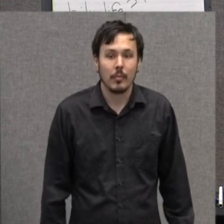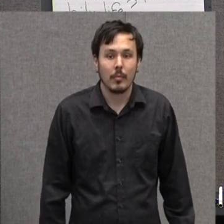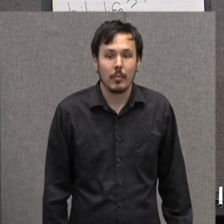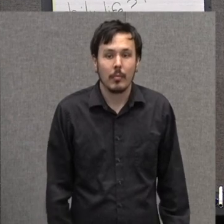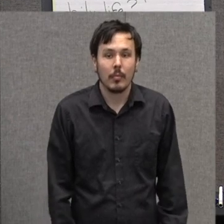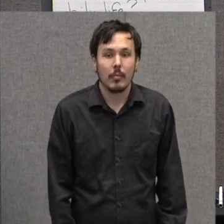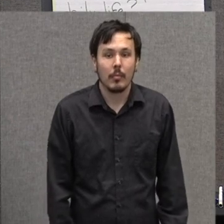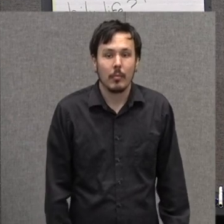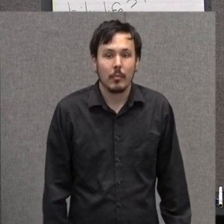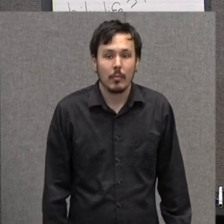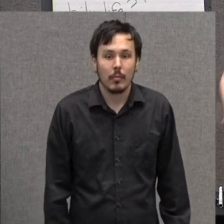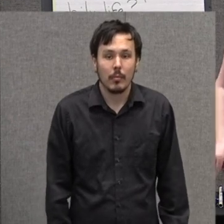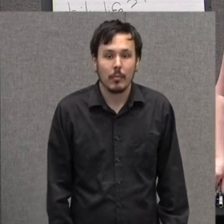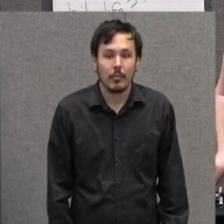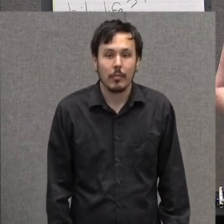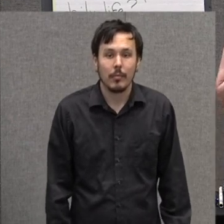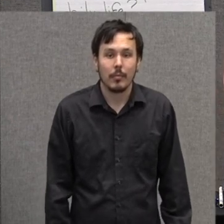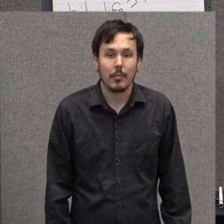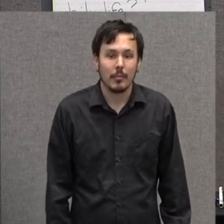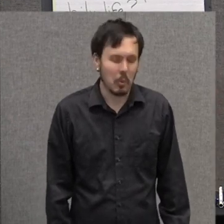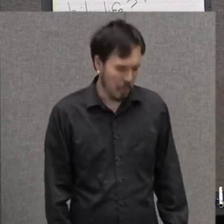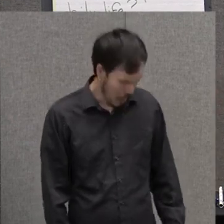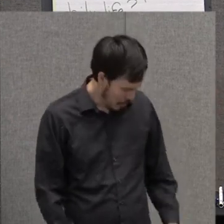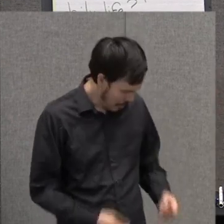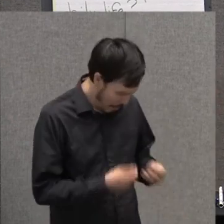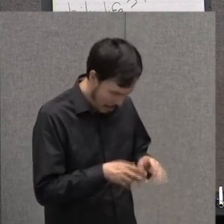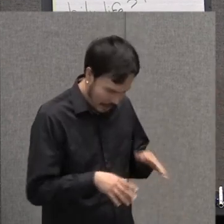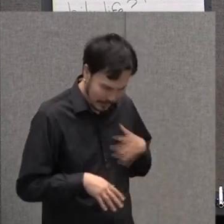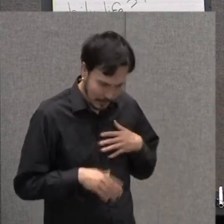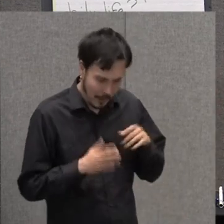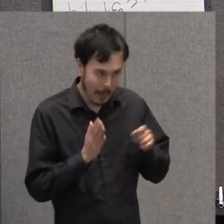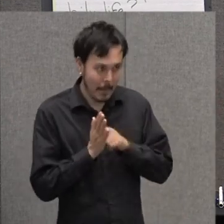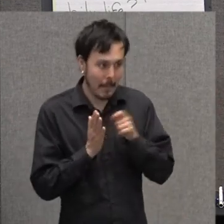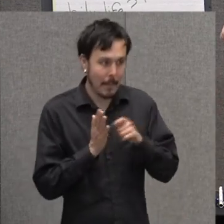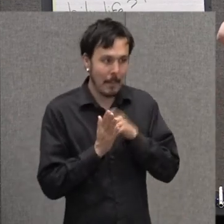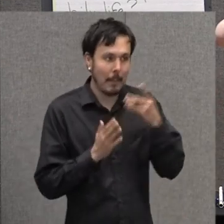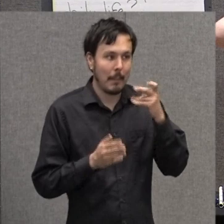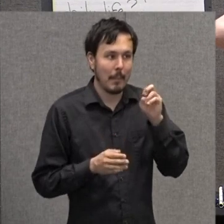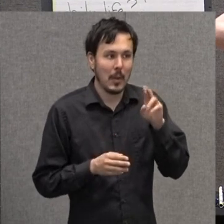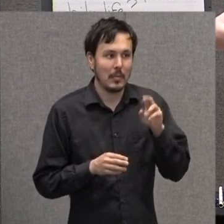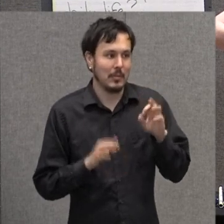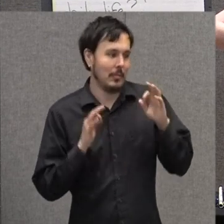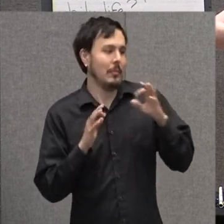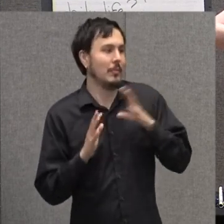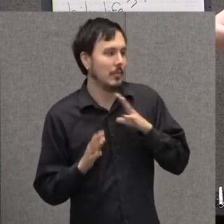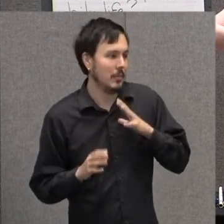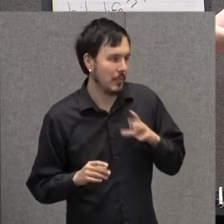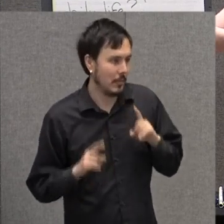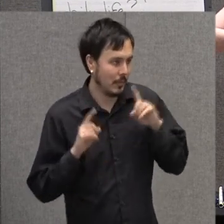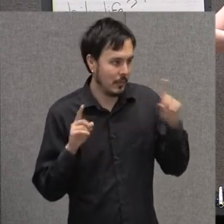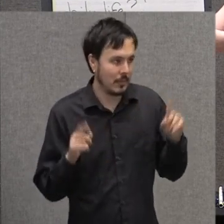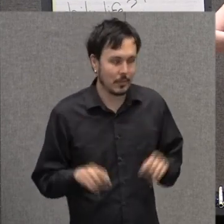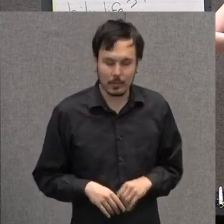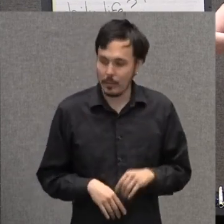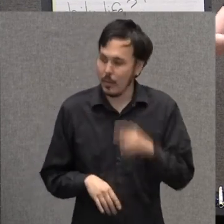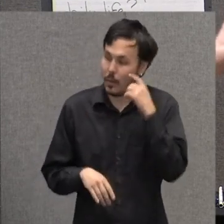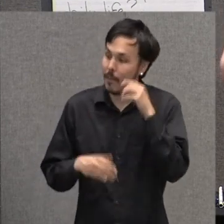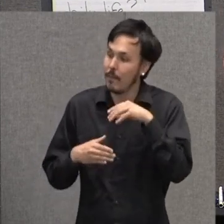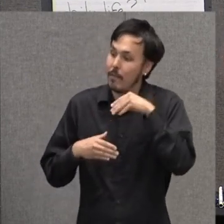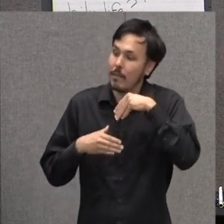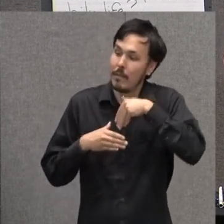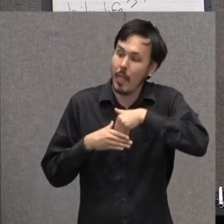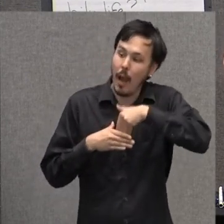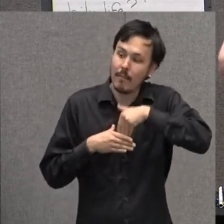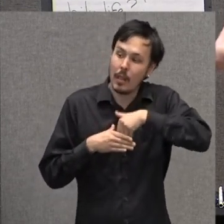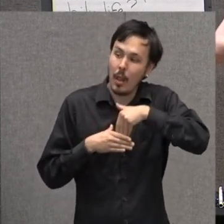I lost my marker. So if all I have is an envelope, some old junk mail, we can use that too. Just have to make sure it's